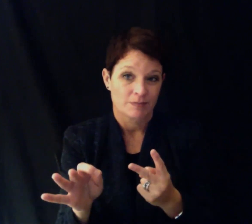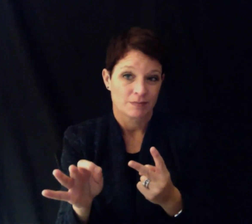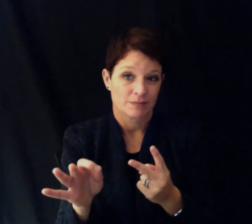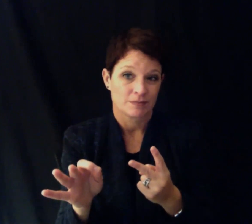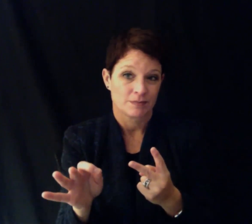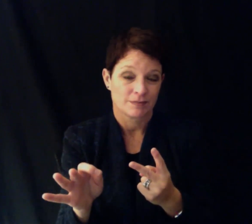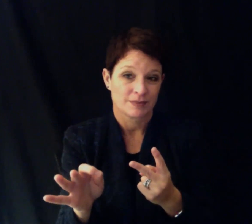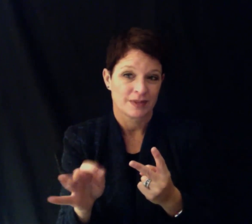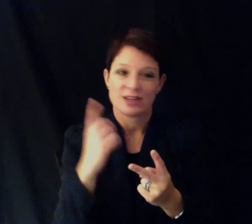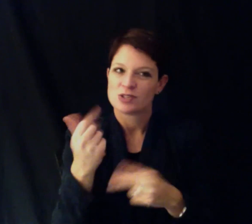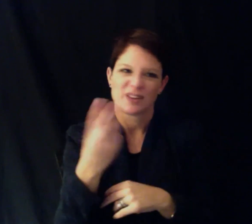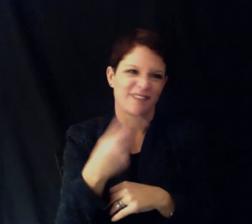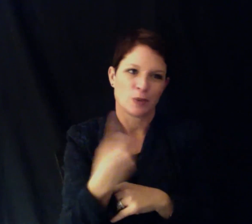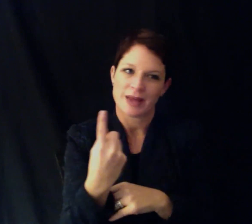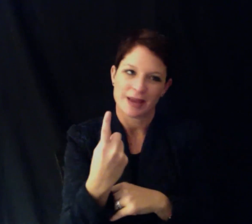It's only a couple of days, so